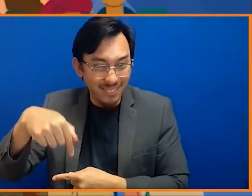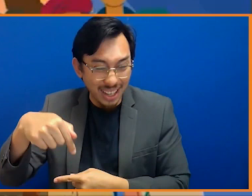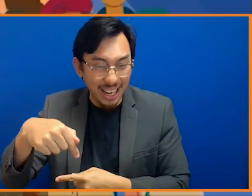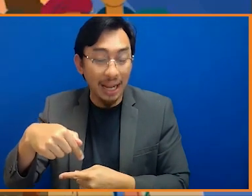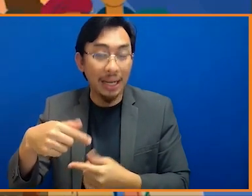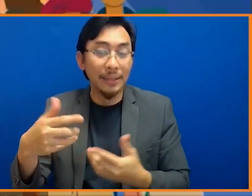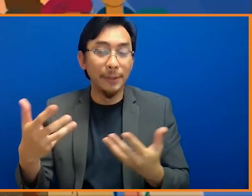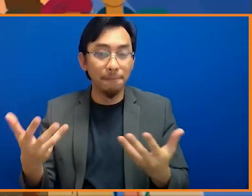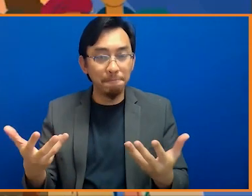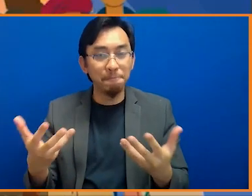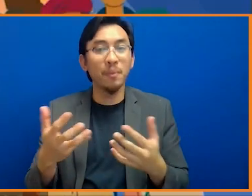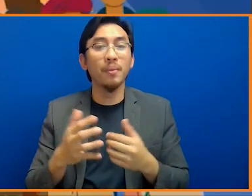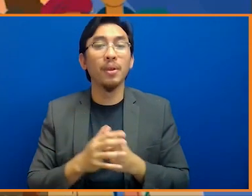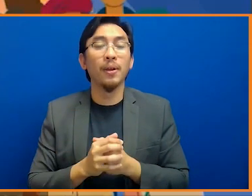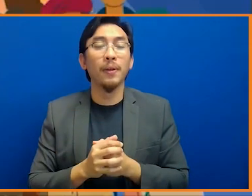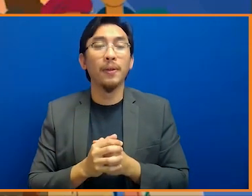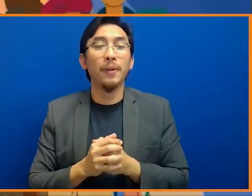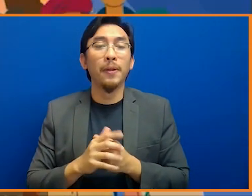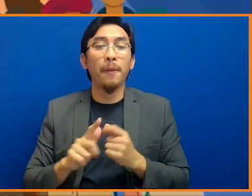right?